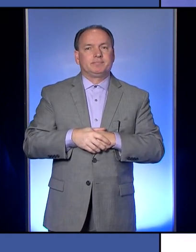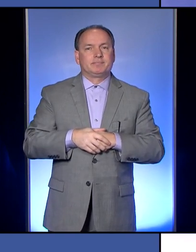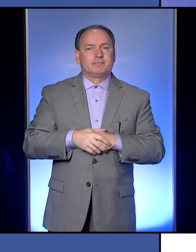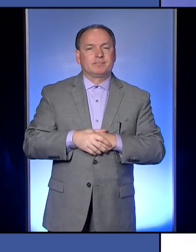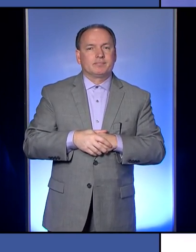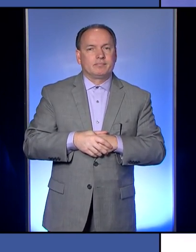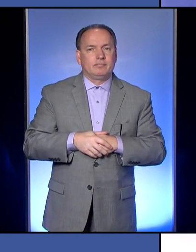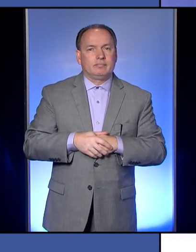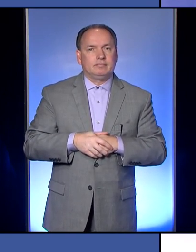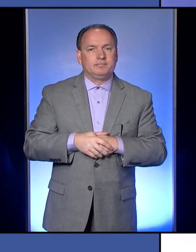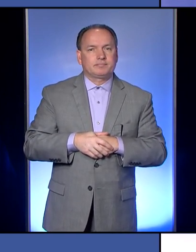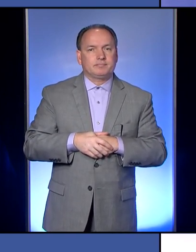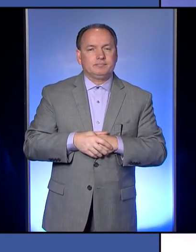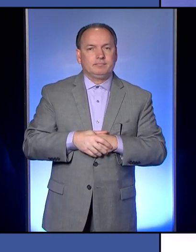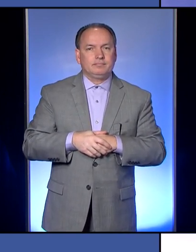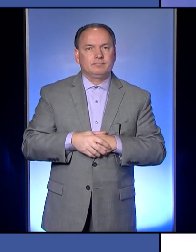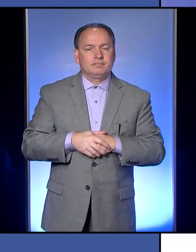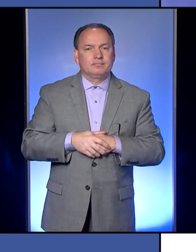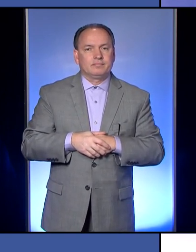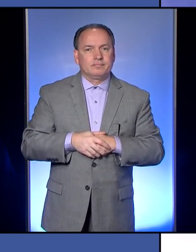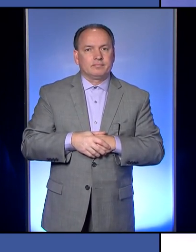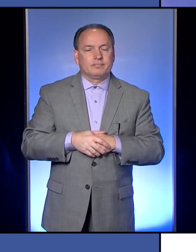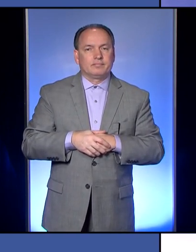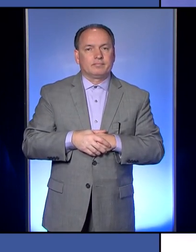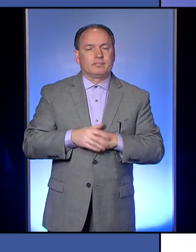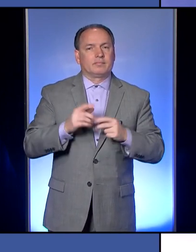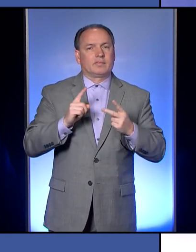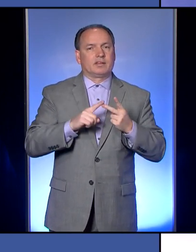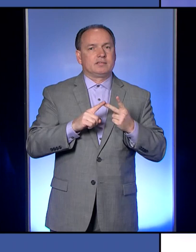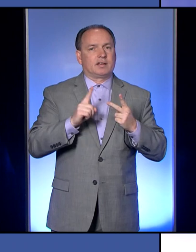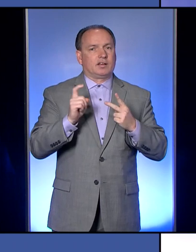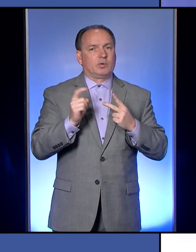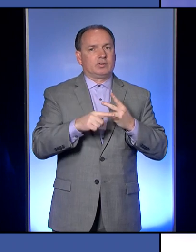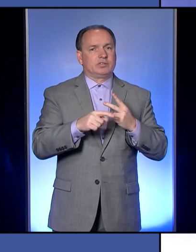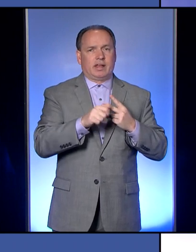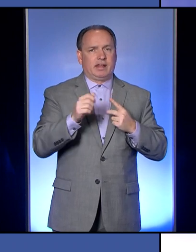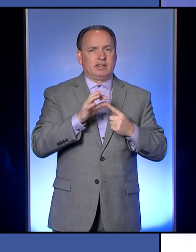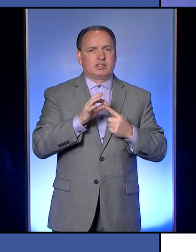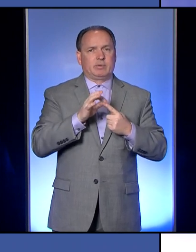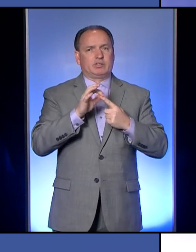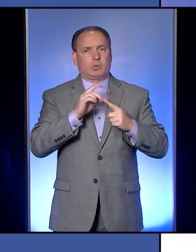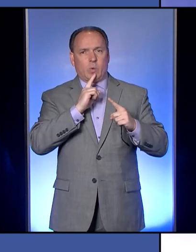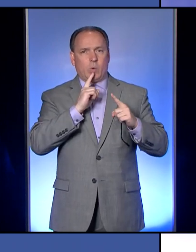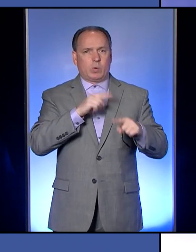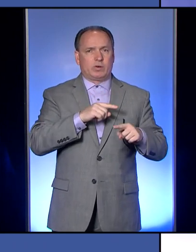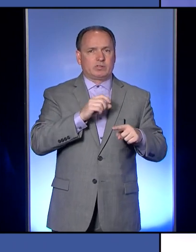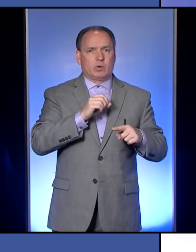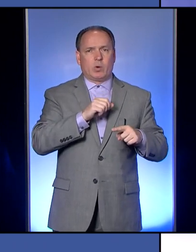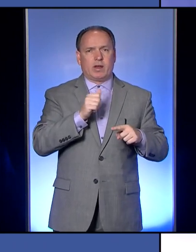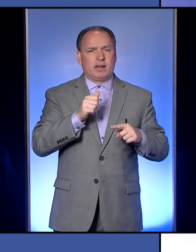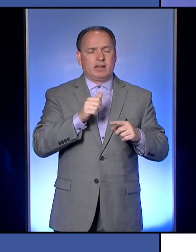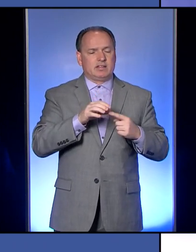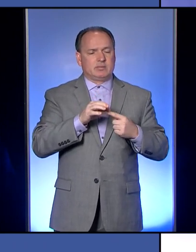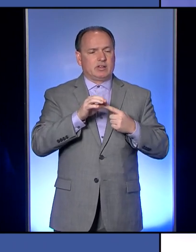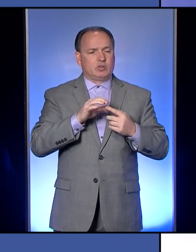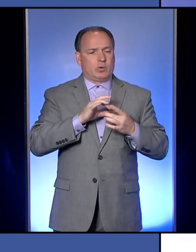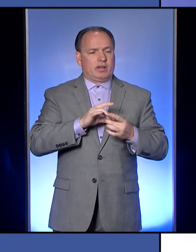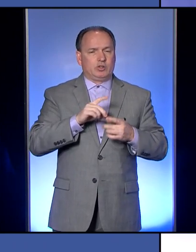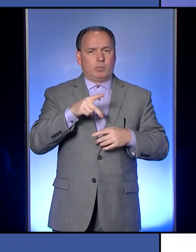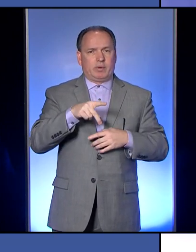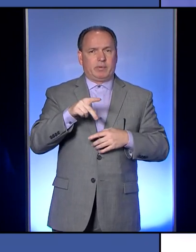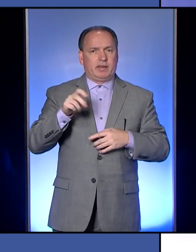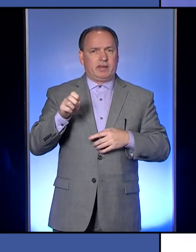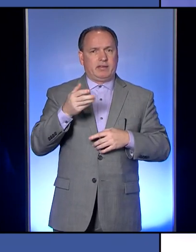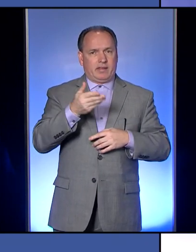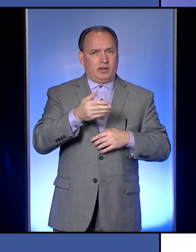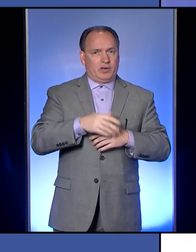their facility. Has there been any special orders, I guess, or anything special sent regarding like PPE